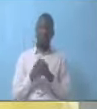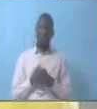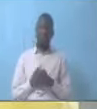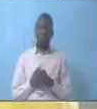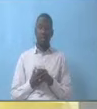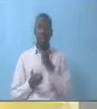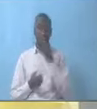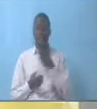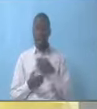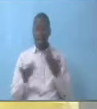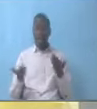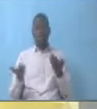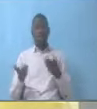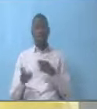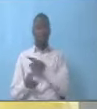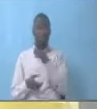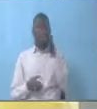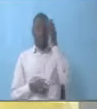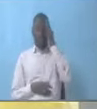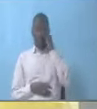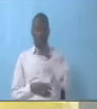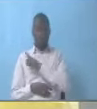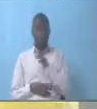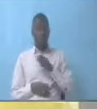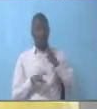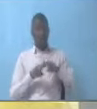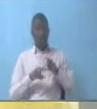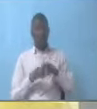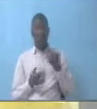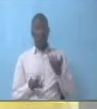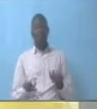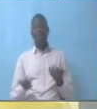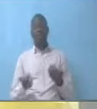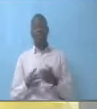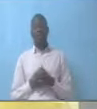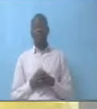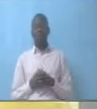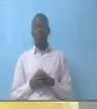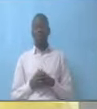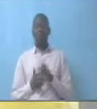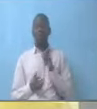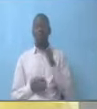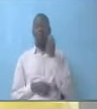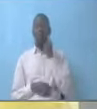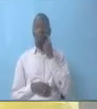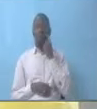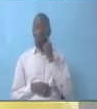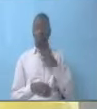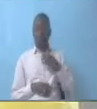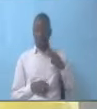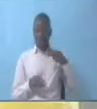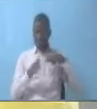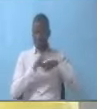And the Secretary General will always say that they have already known that we are here. There was one day when I walked out to the chairman's